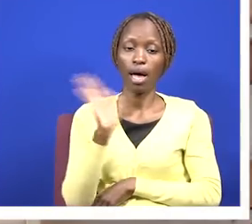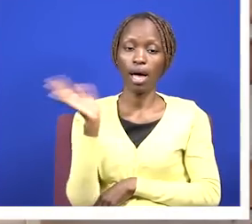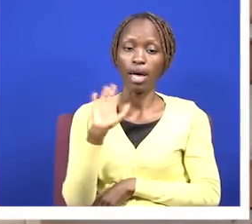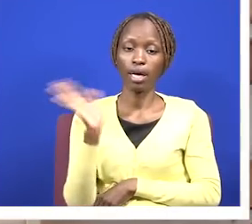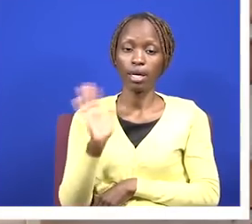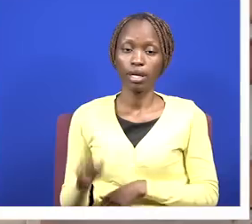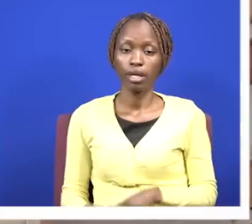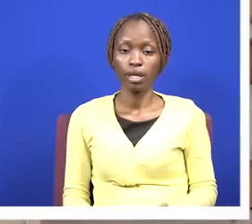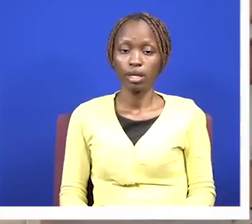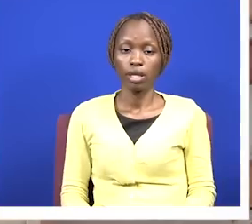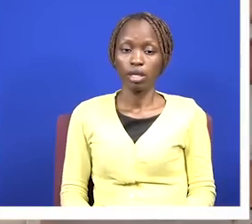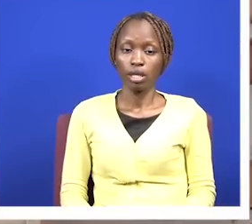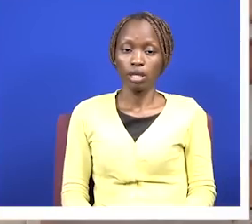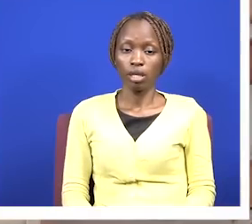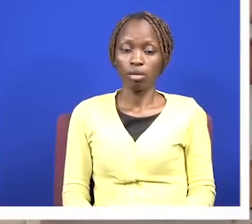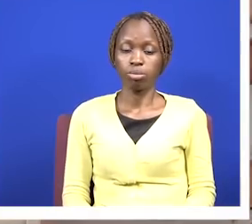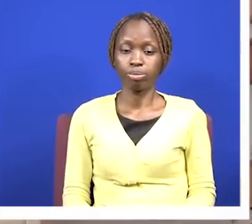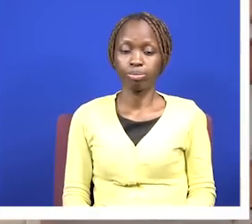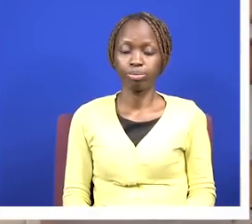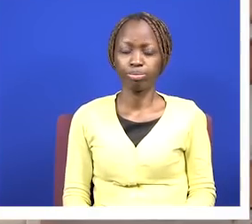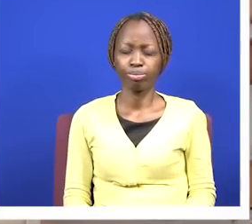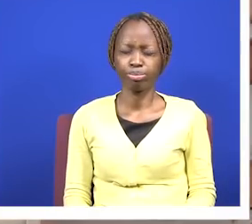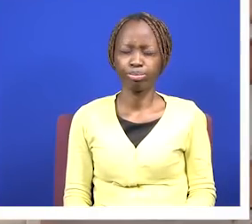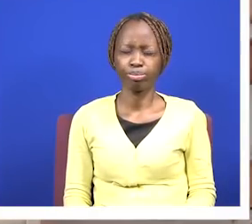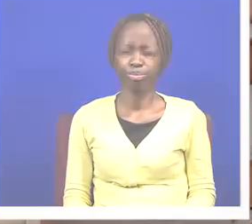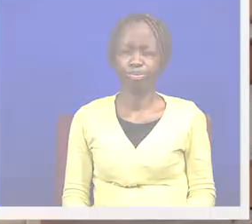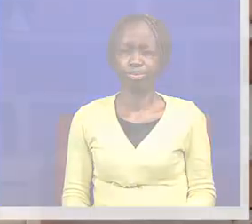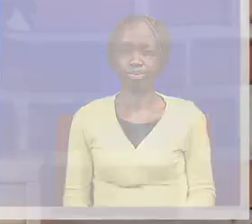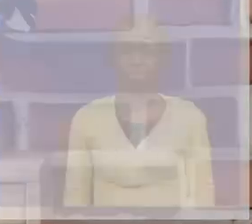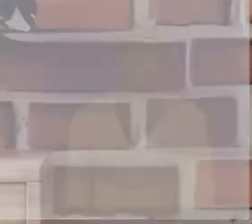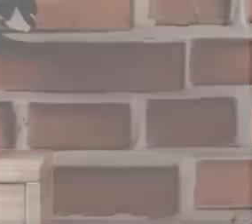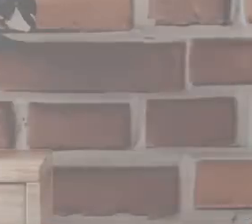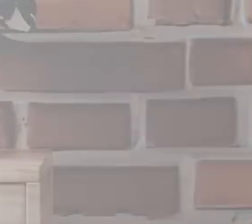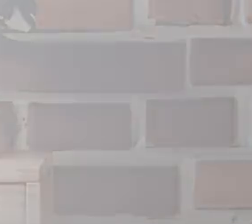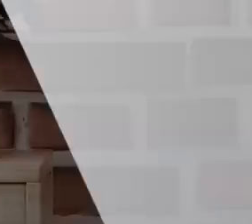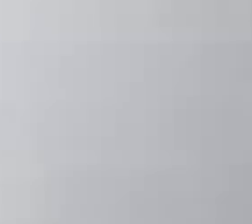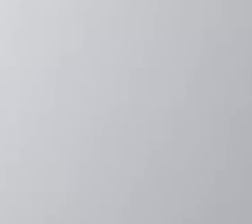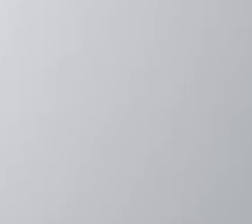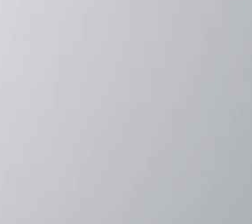And until next time, God bless you. Bye.